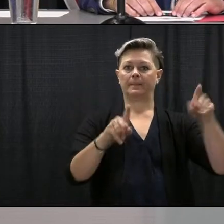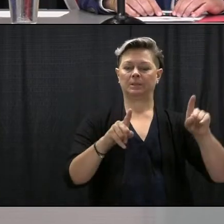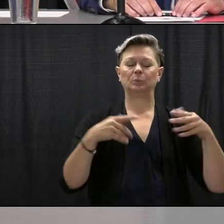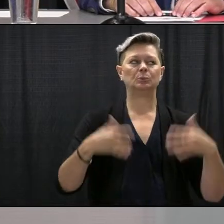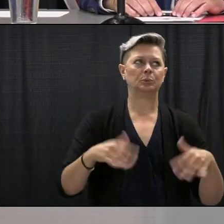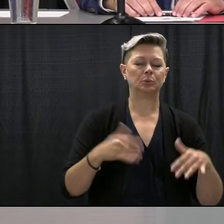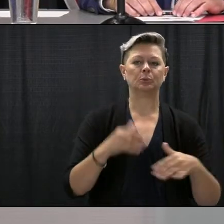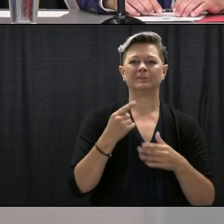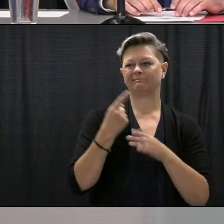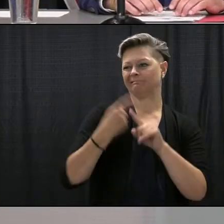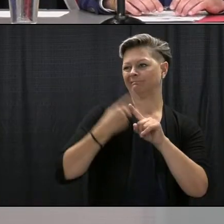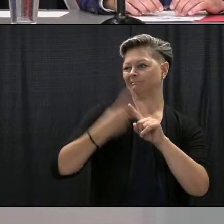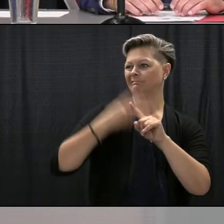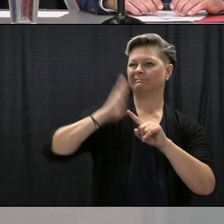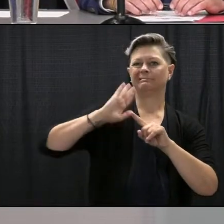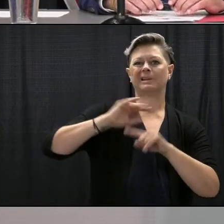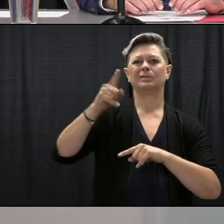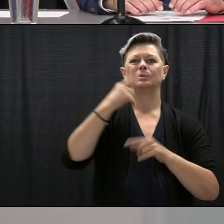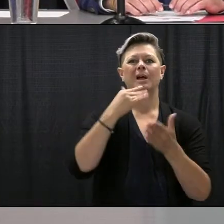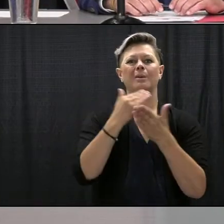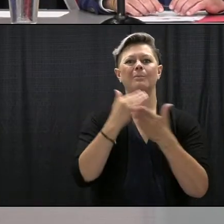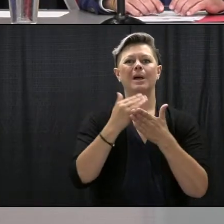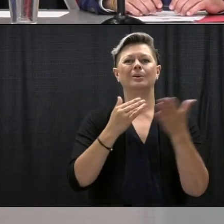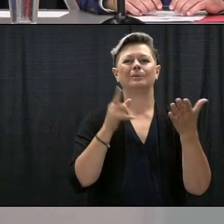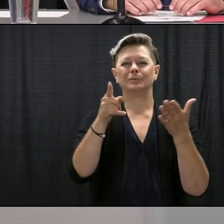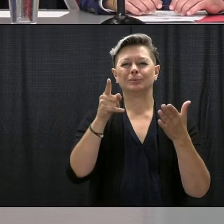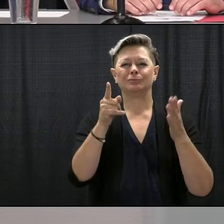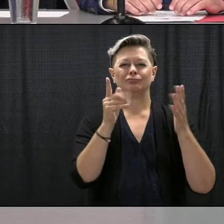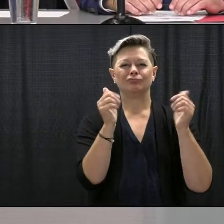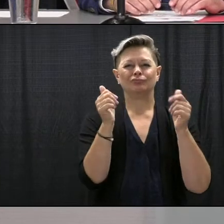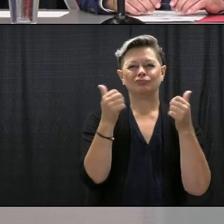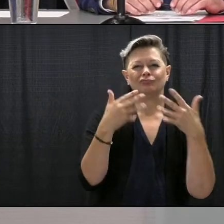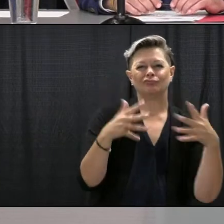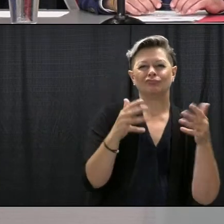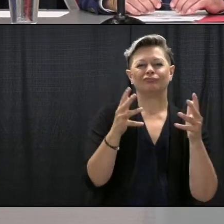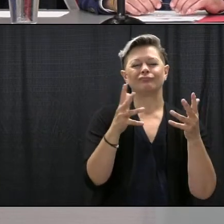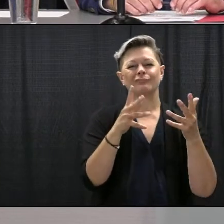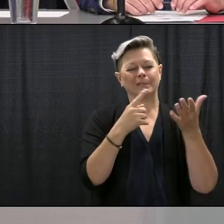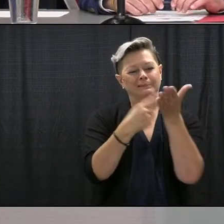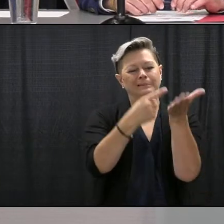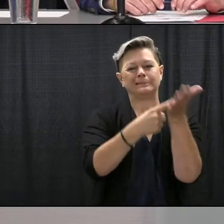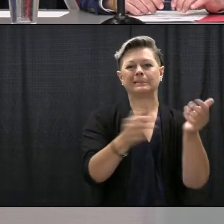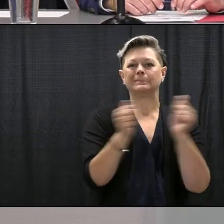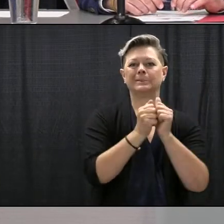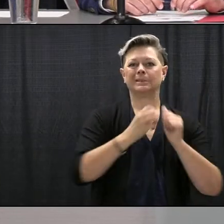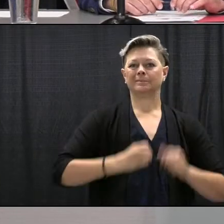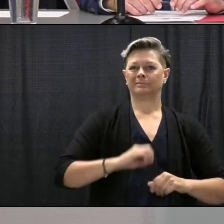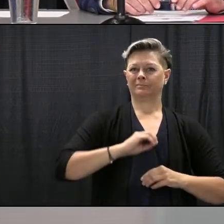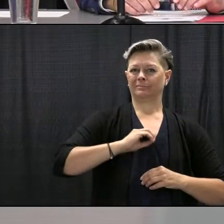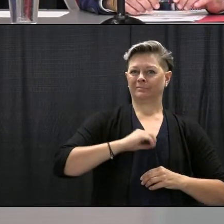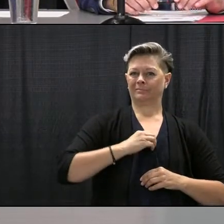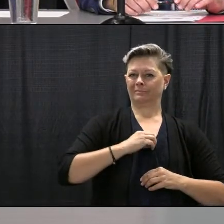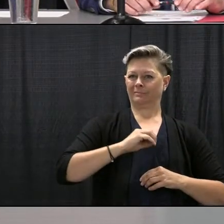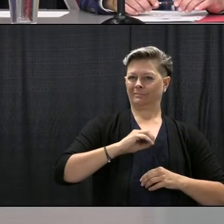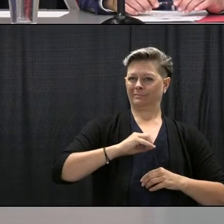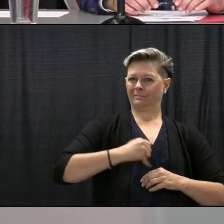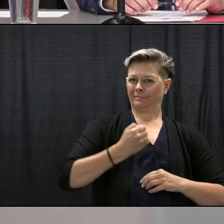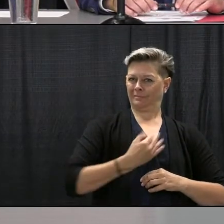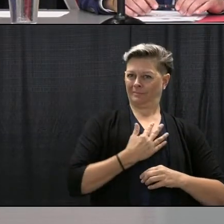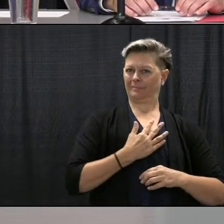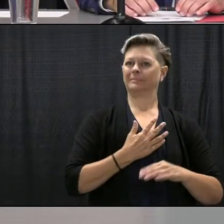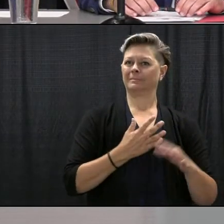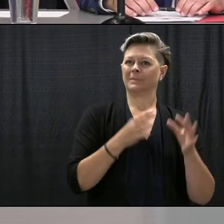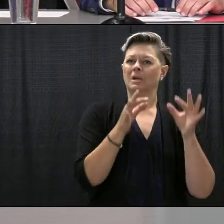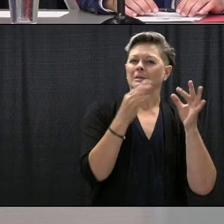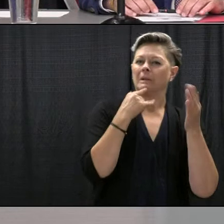indicated you were in direct contact, obviously, with the Prime Minister, and he indicated that he would be taking a look at those prices. We're still seeing exorbitant